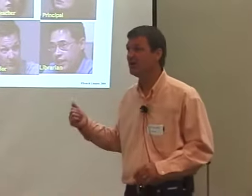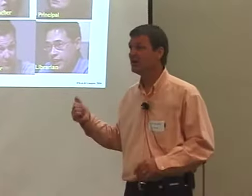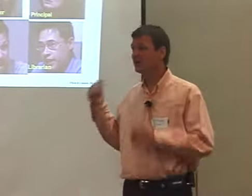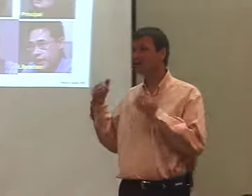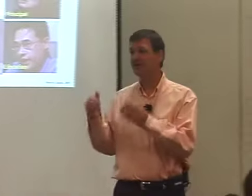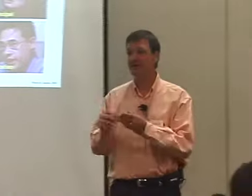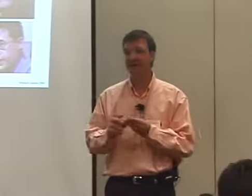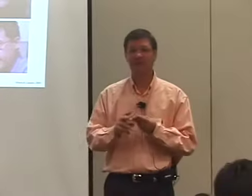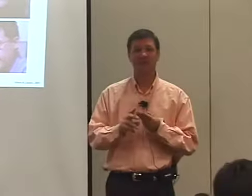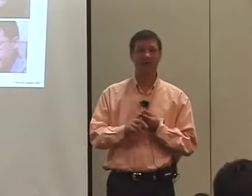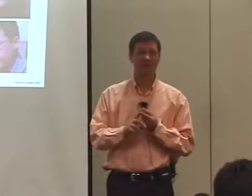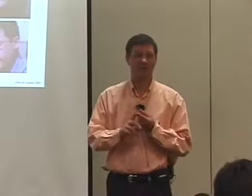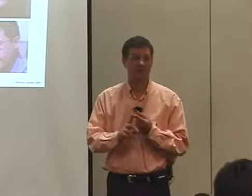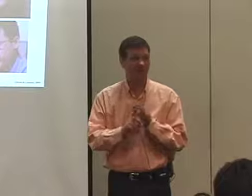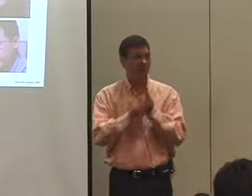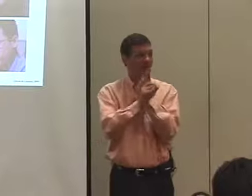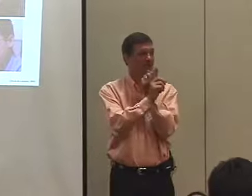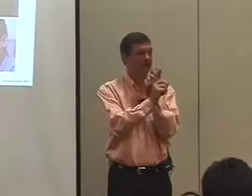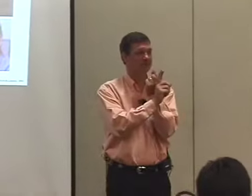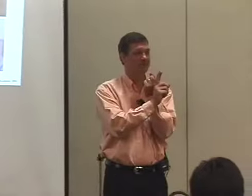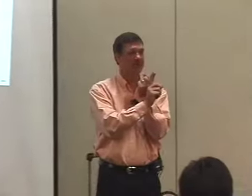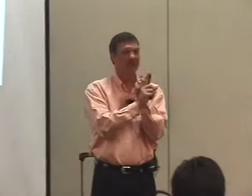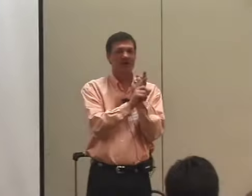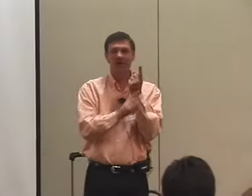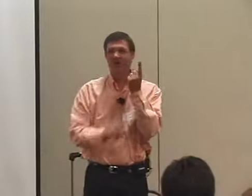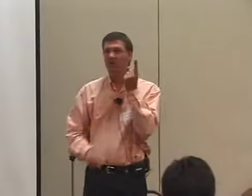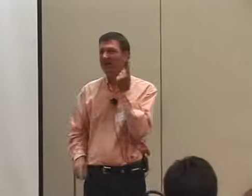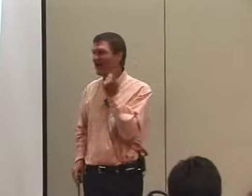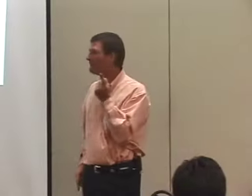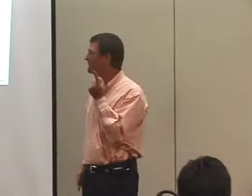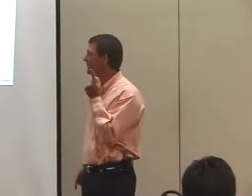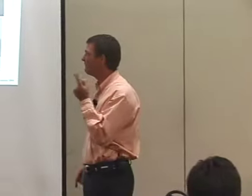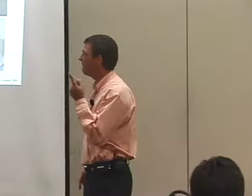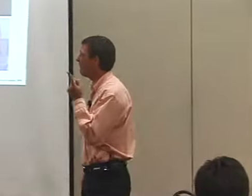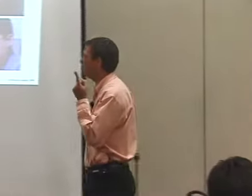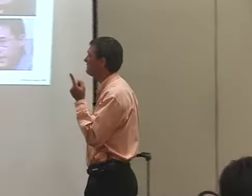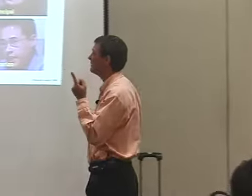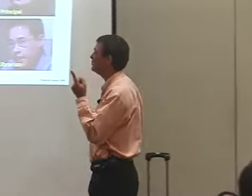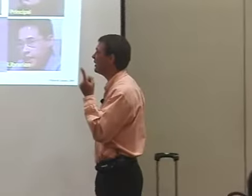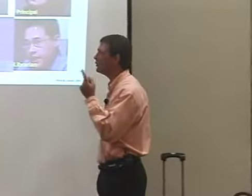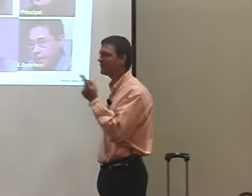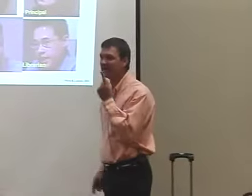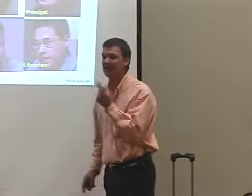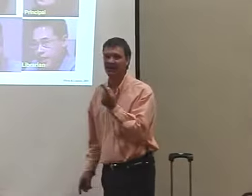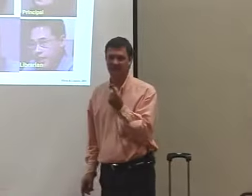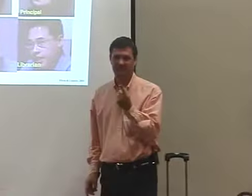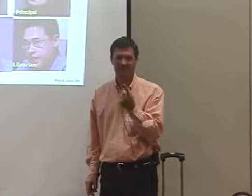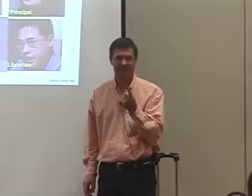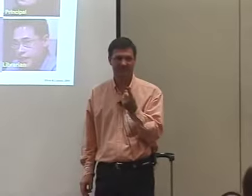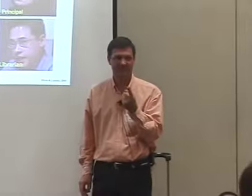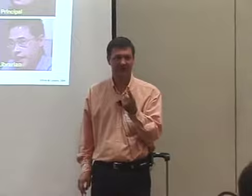work, 3 things have to be there. 1, we have to involve people who know the